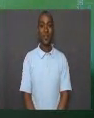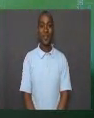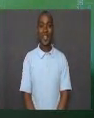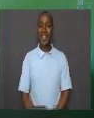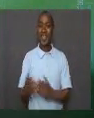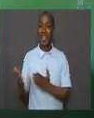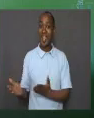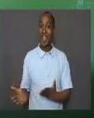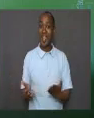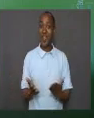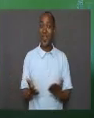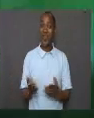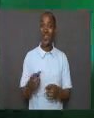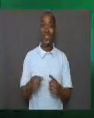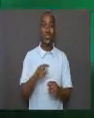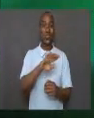Welcome back, everyone.